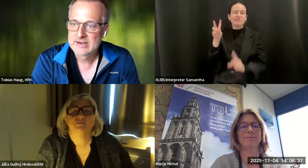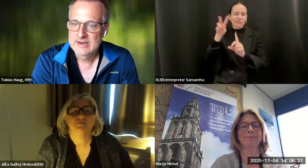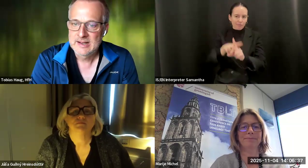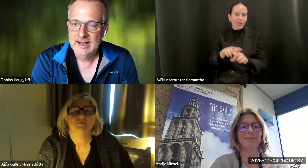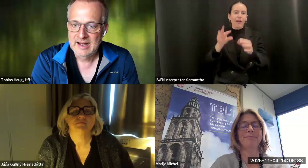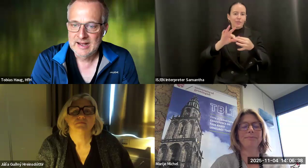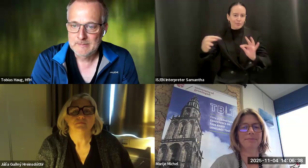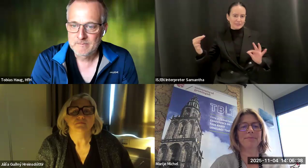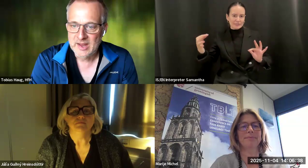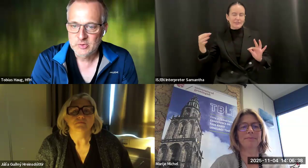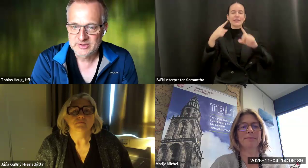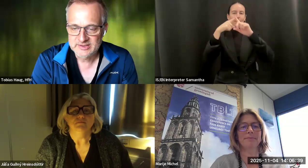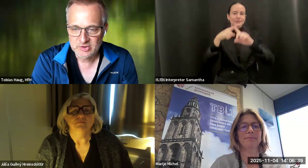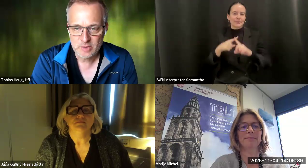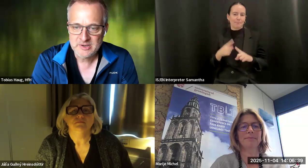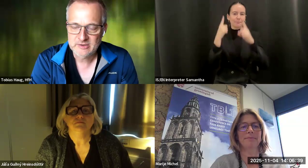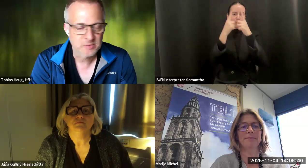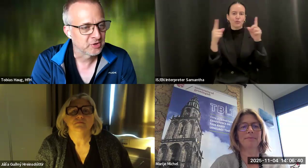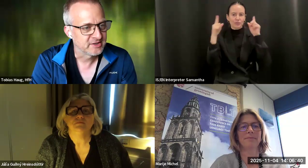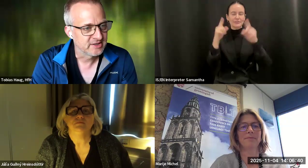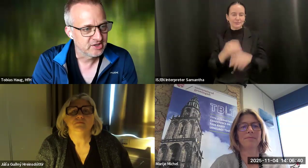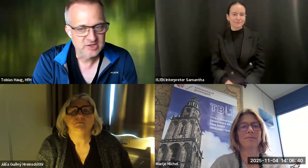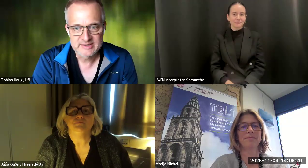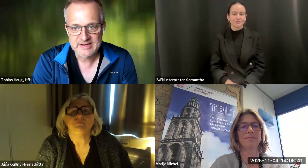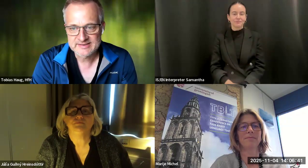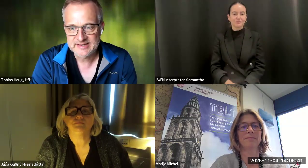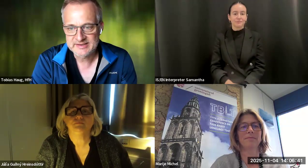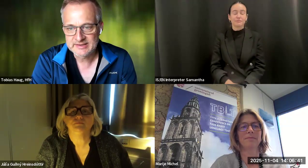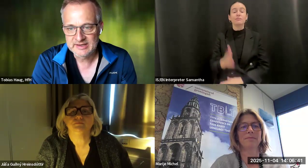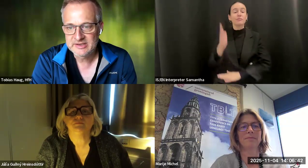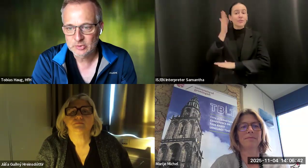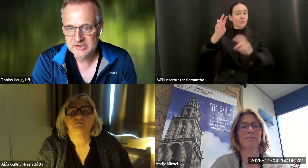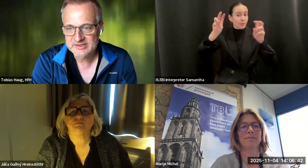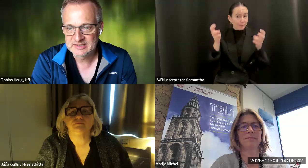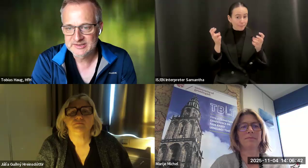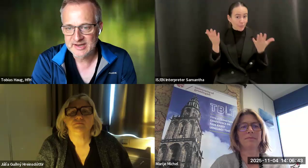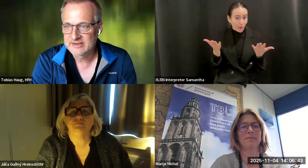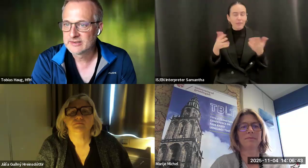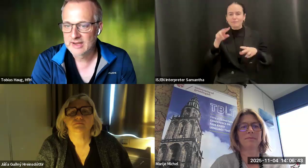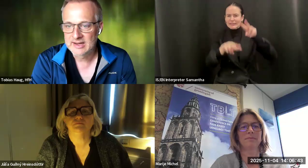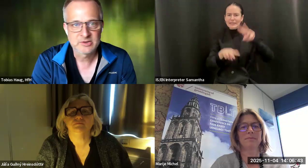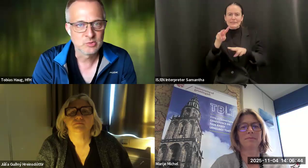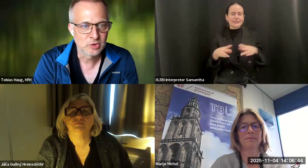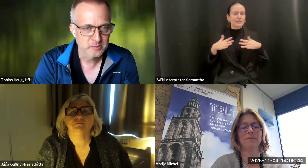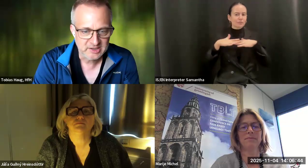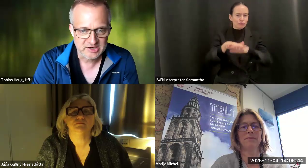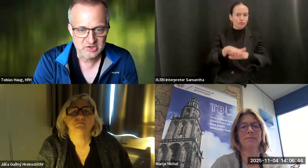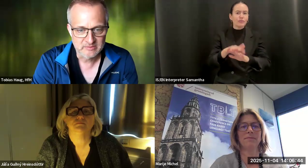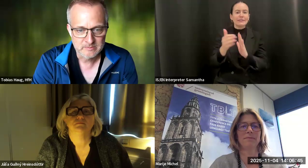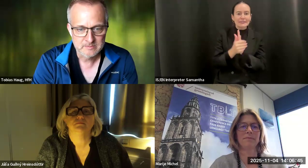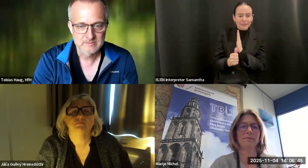Amsterdam. And her topic of the presentation is assessing integrated skills and